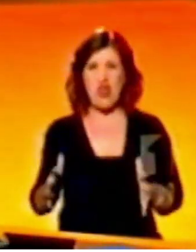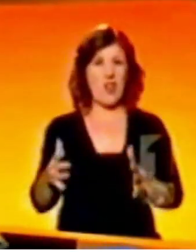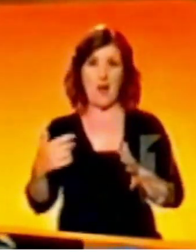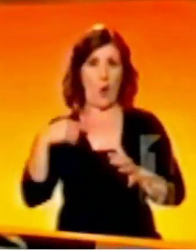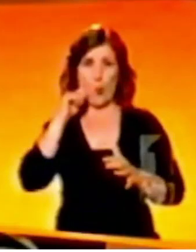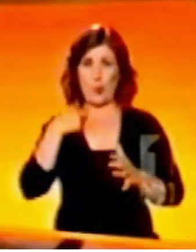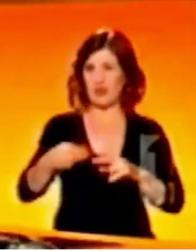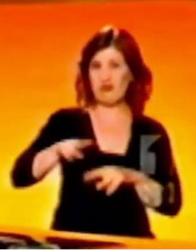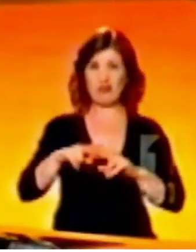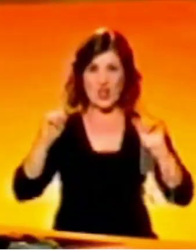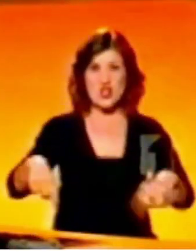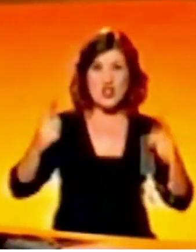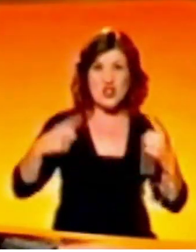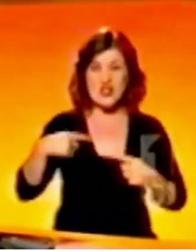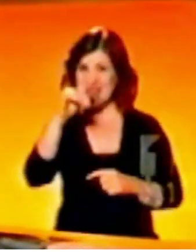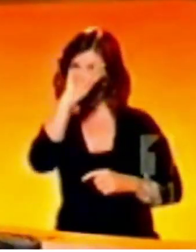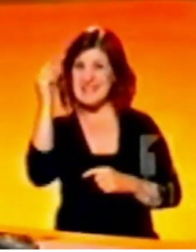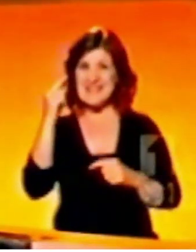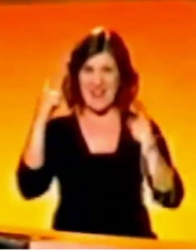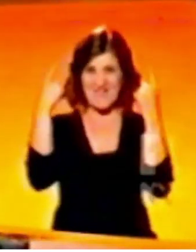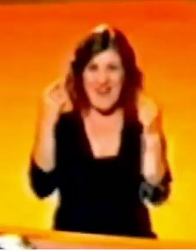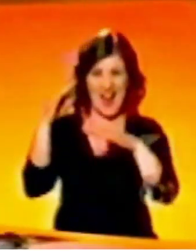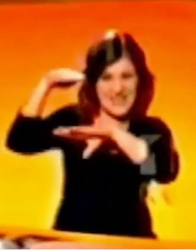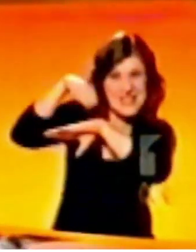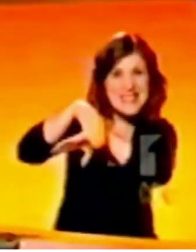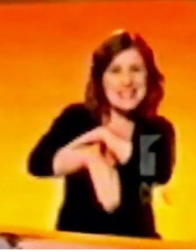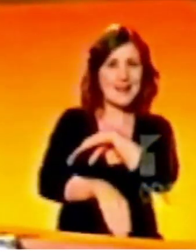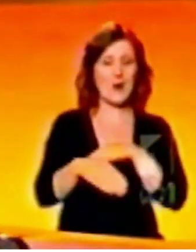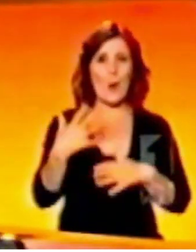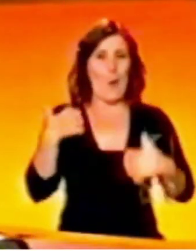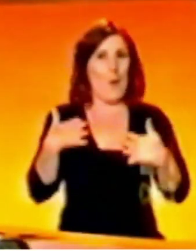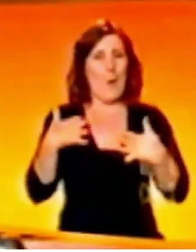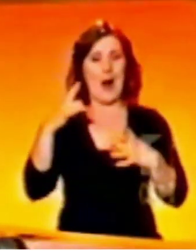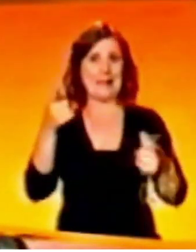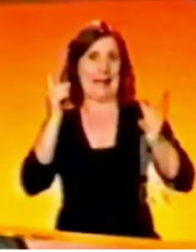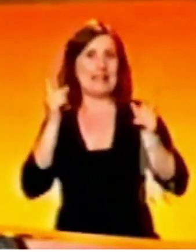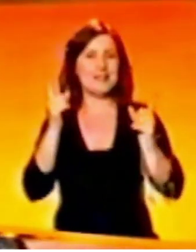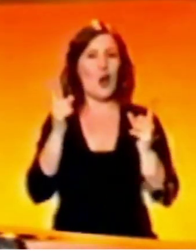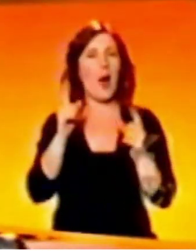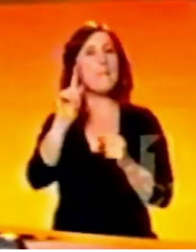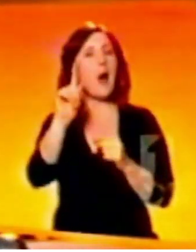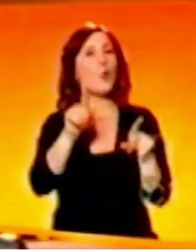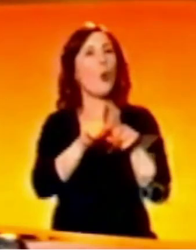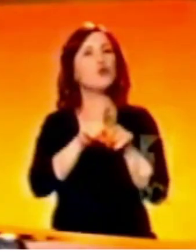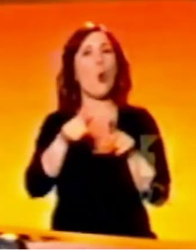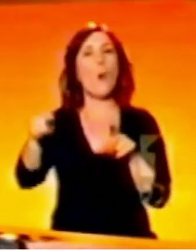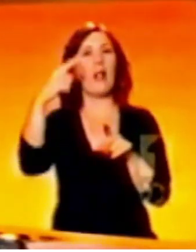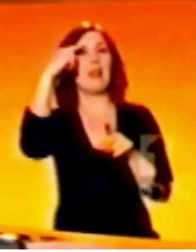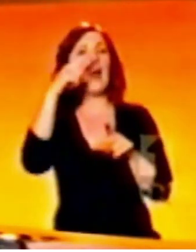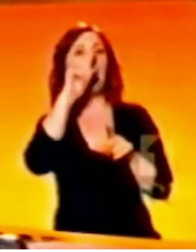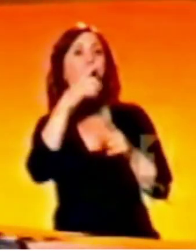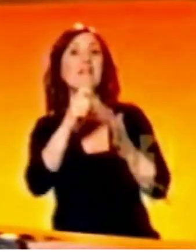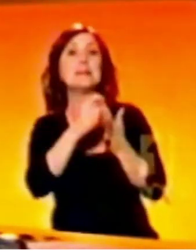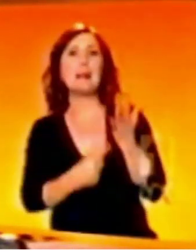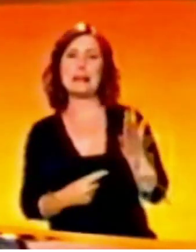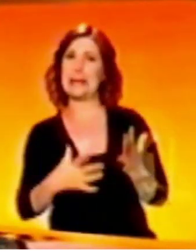tin and wheels and drag down a hill at a fast pace. You really wanted that element of danger. Yeah. But then there's also the idea that people with disabilities